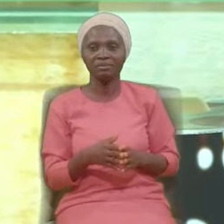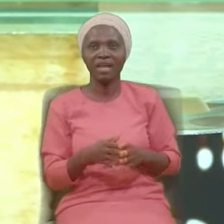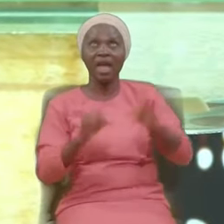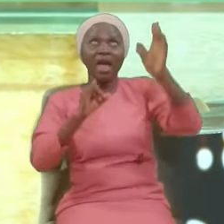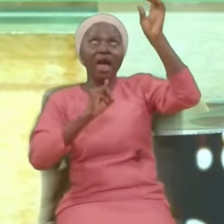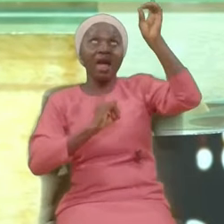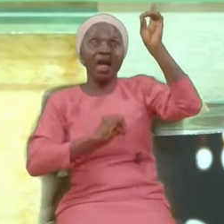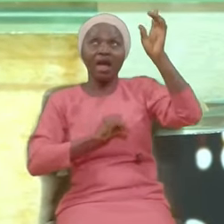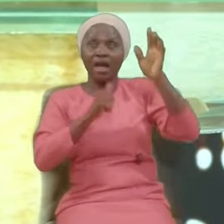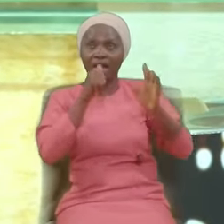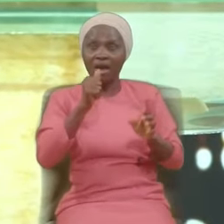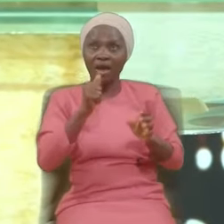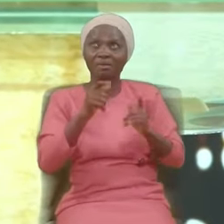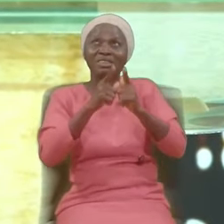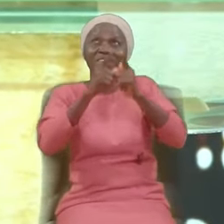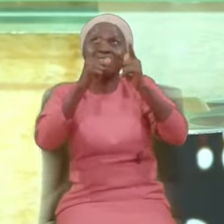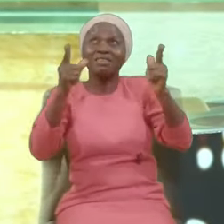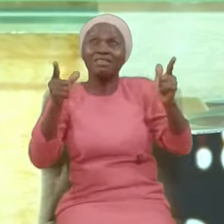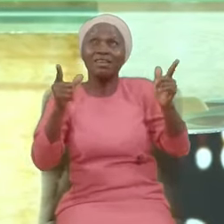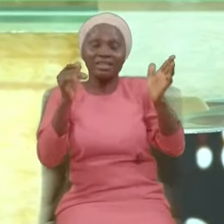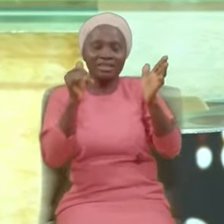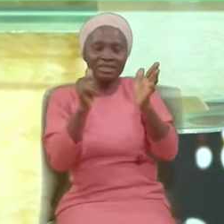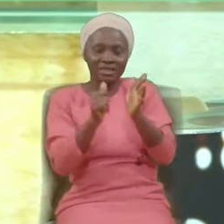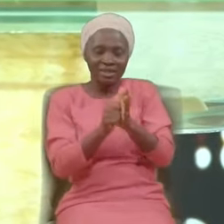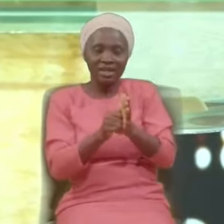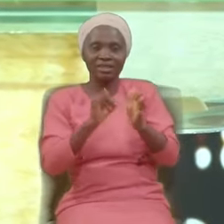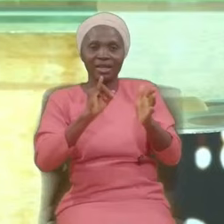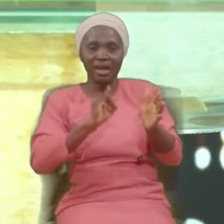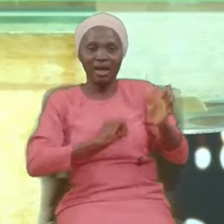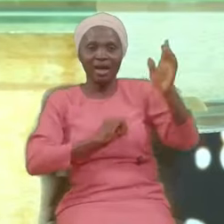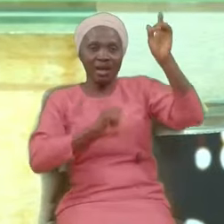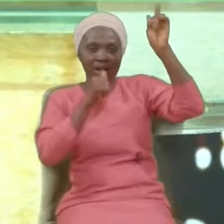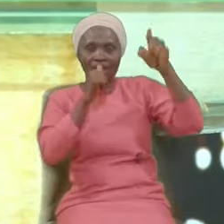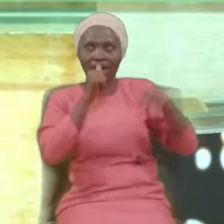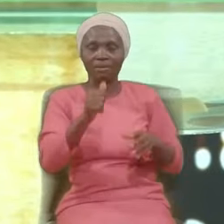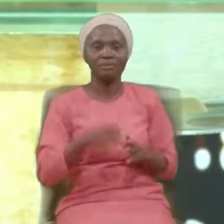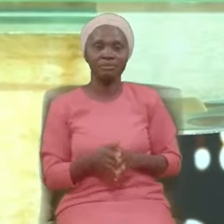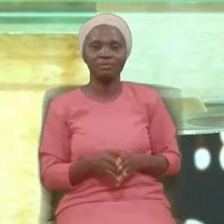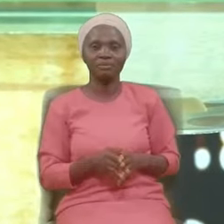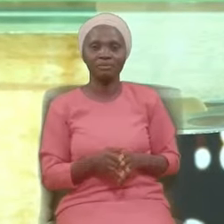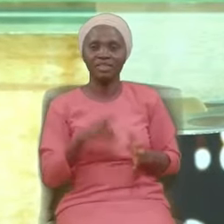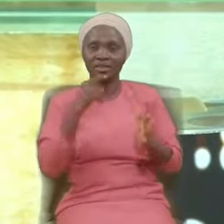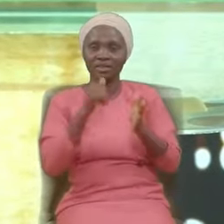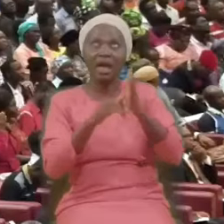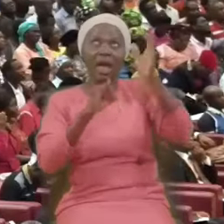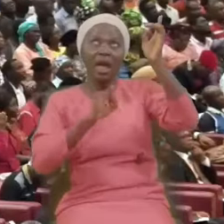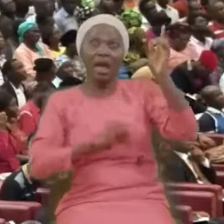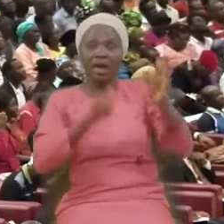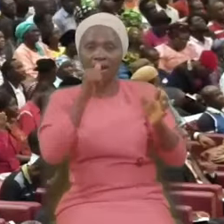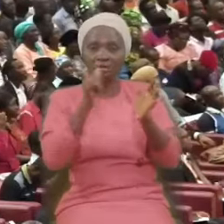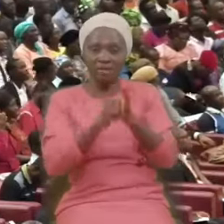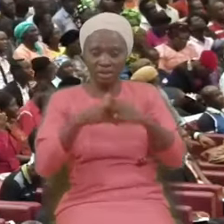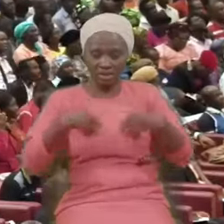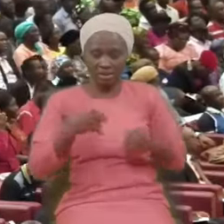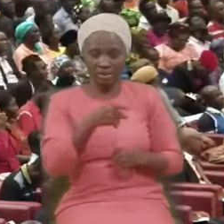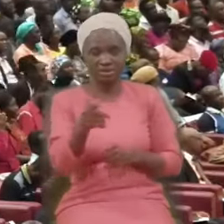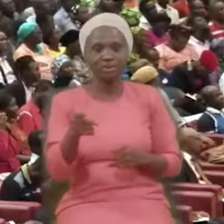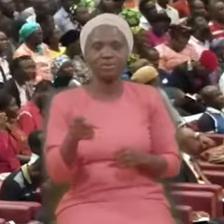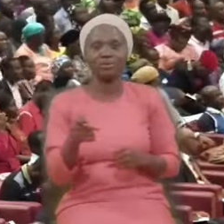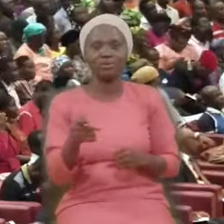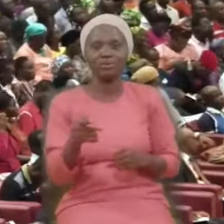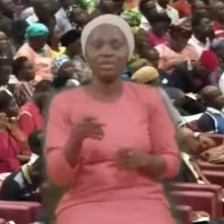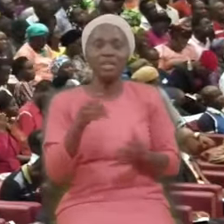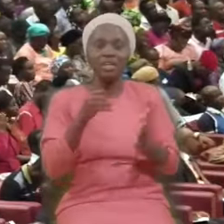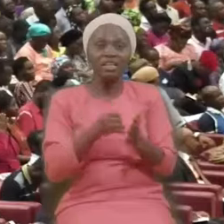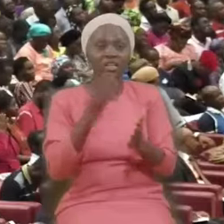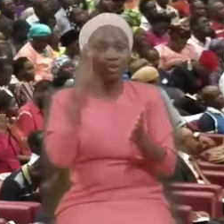that I am has not changed. And he said that healeth thee. That means tonight is going to happen.